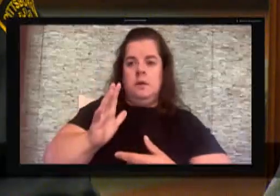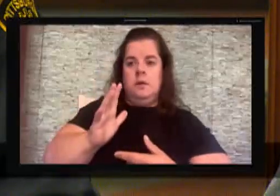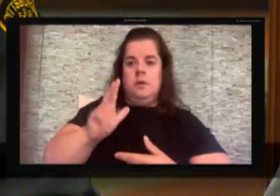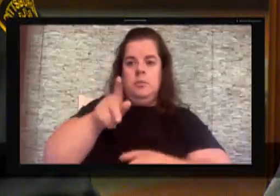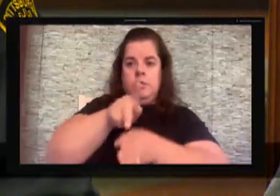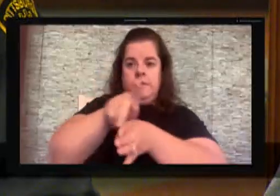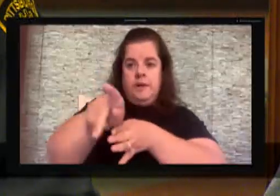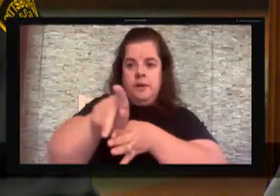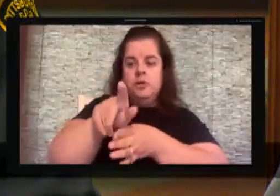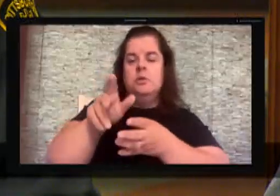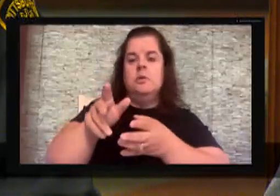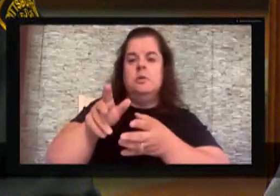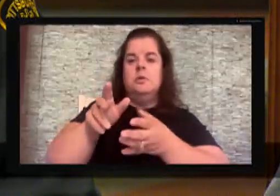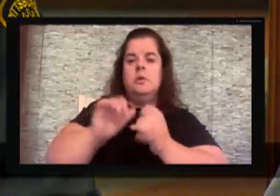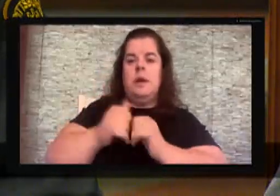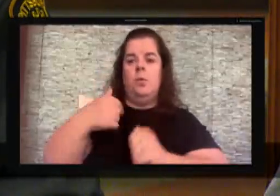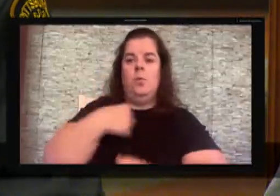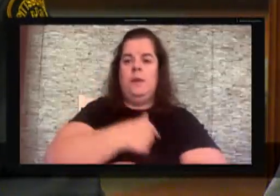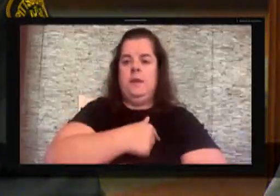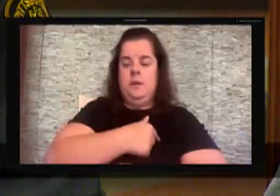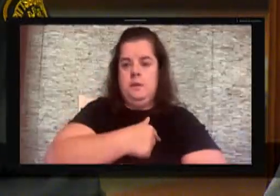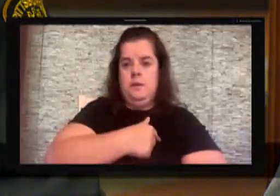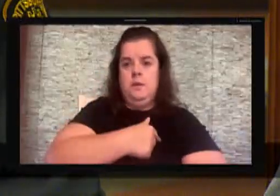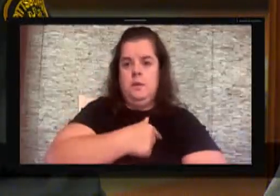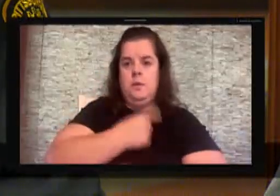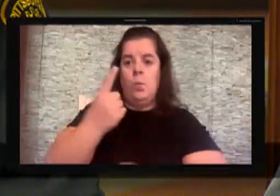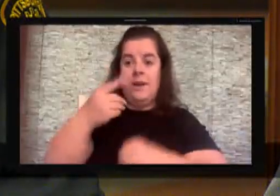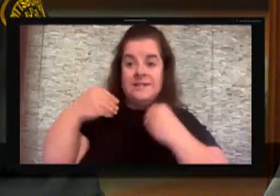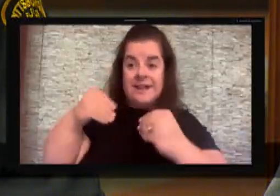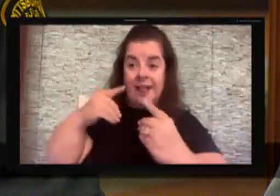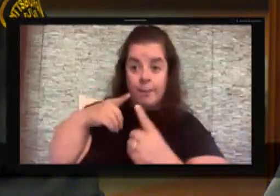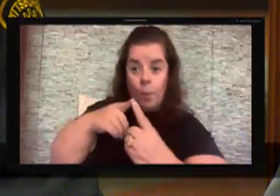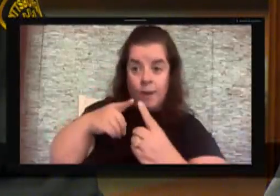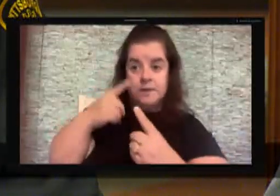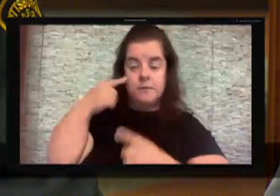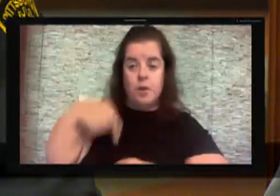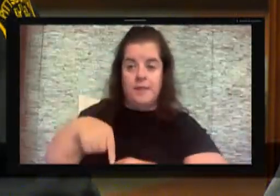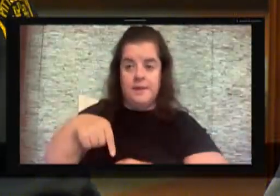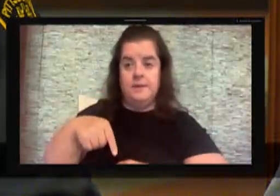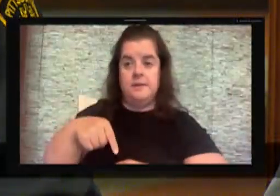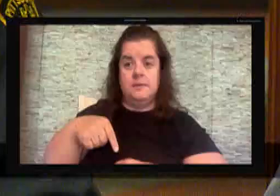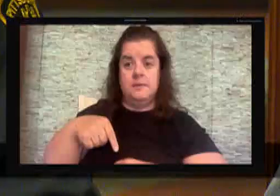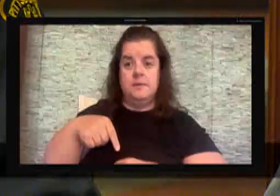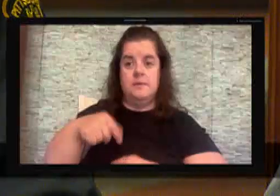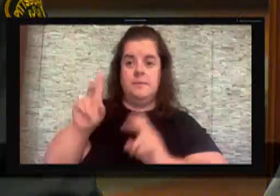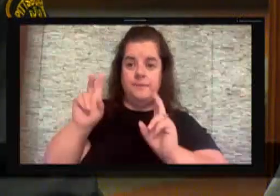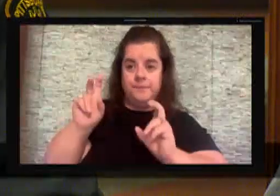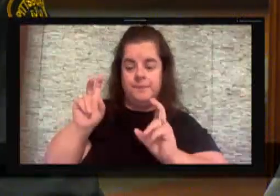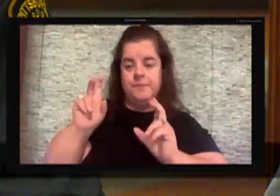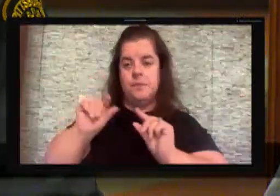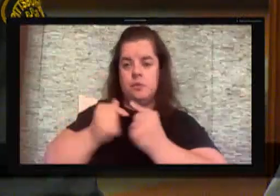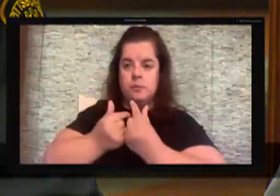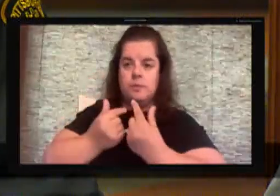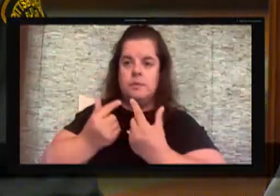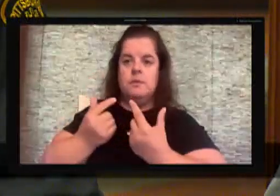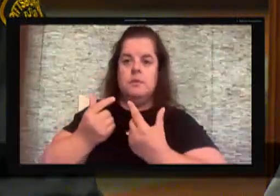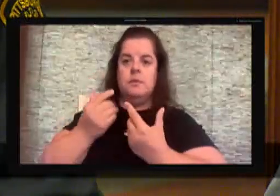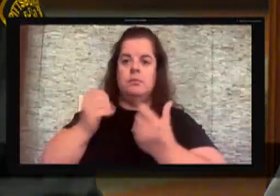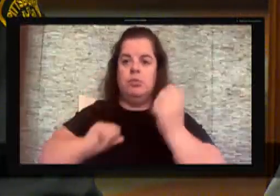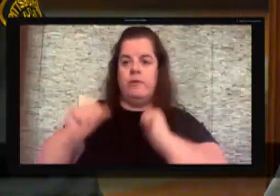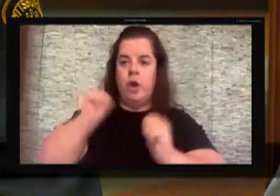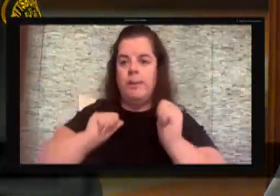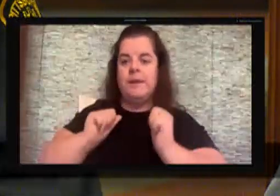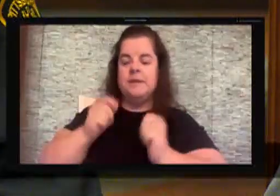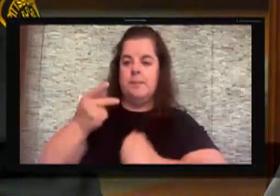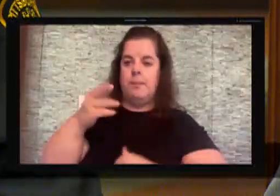professionalize how we, one of the selling points of these, I'll call it for in specific, this performance protocol, what